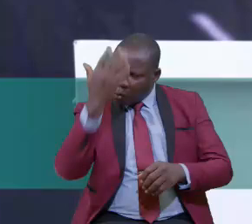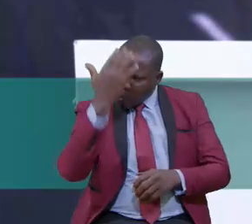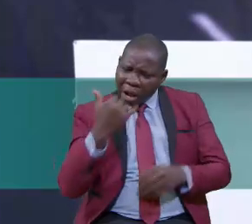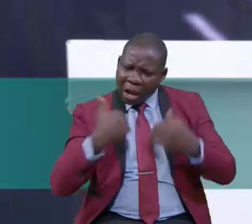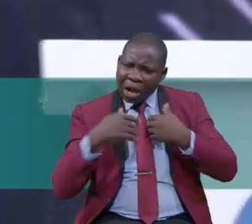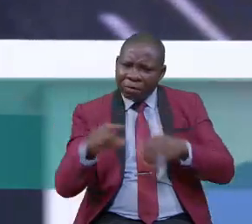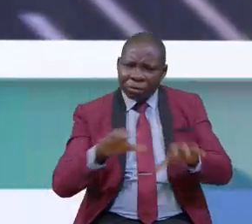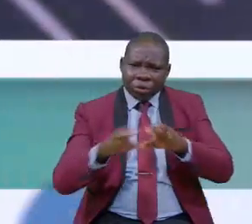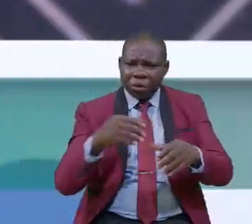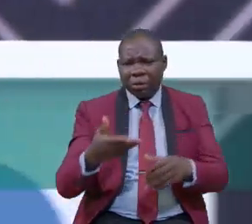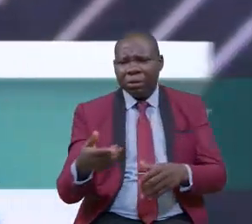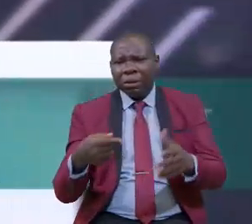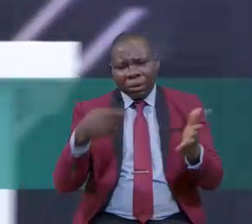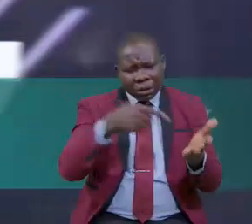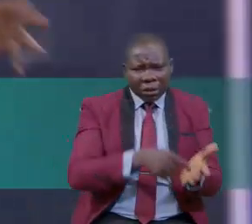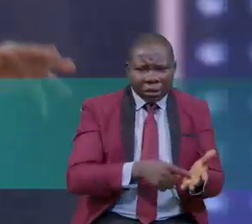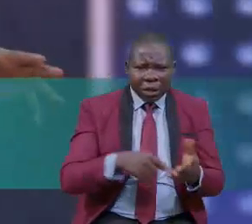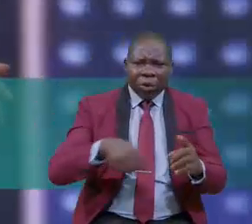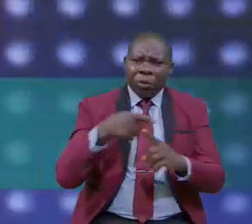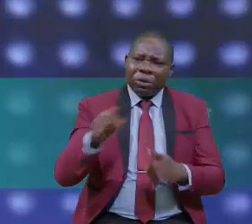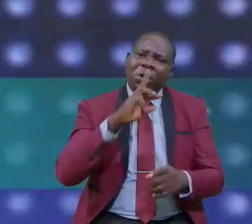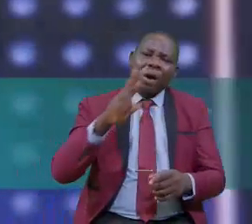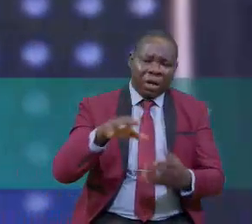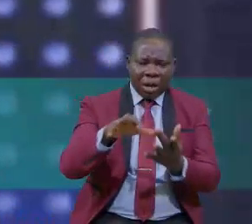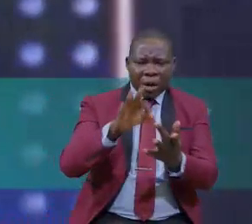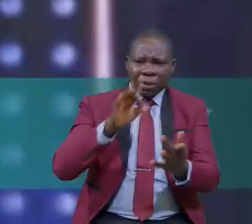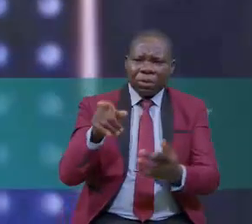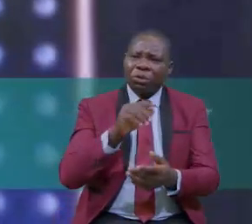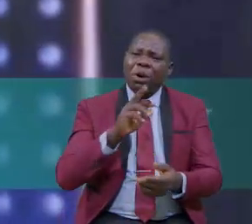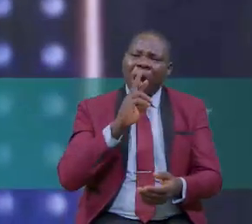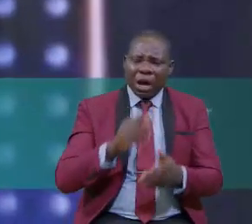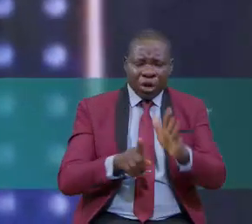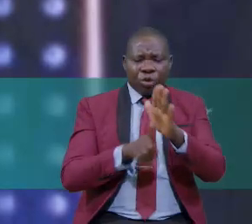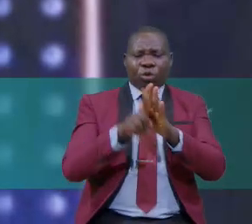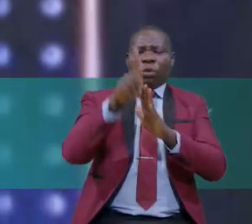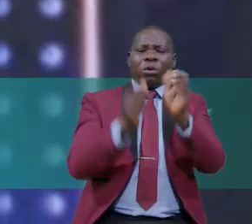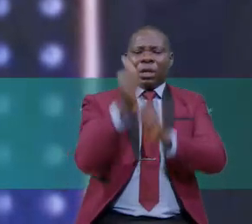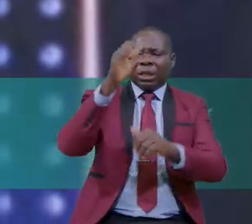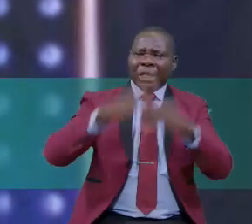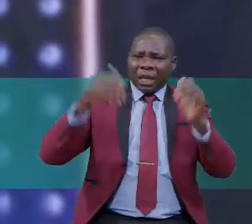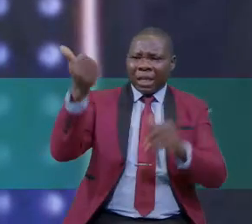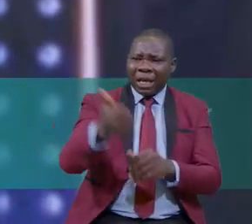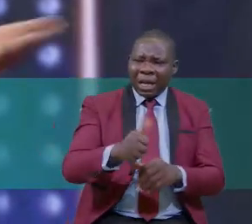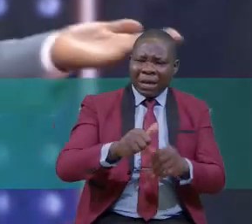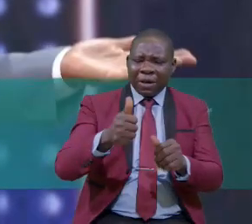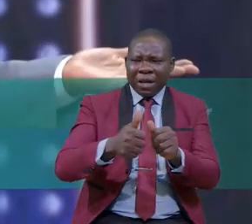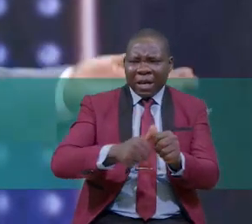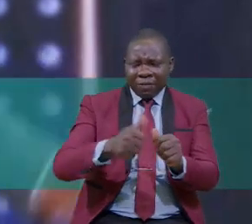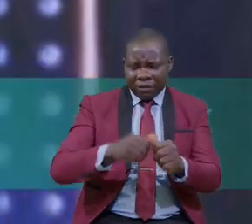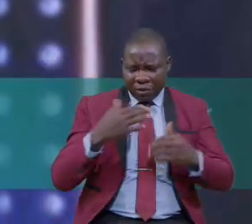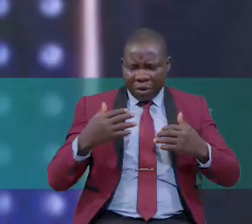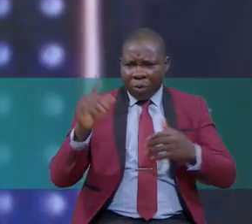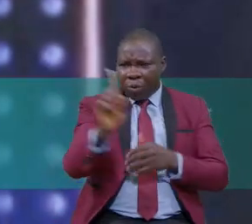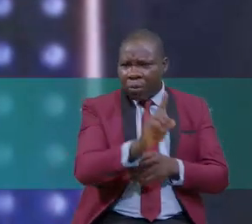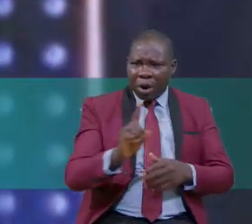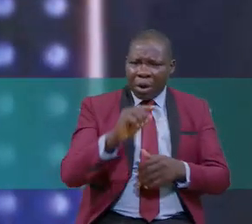than everybody. And your physique and your personality or even threatening some people. But now, why have